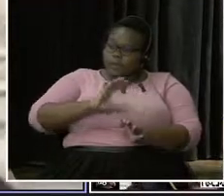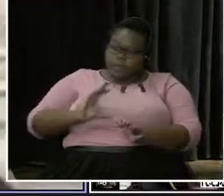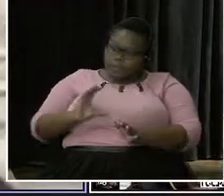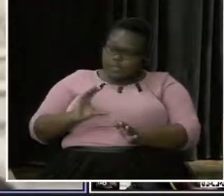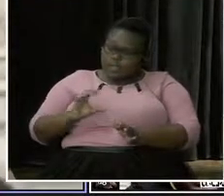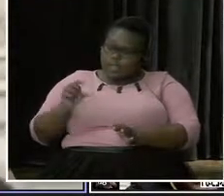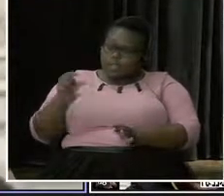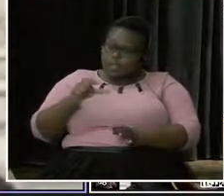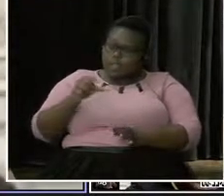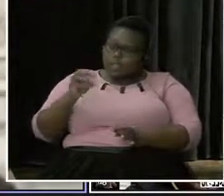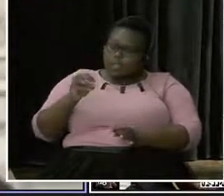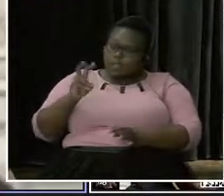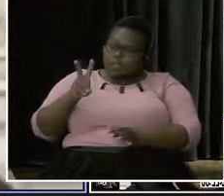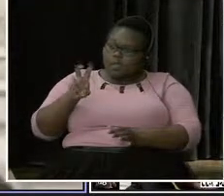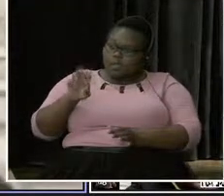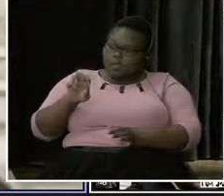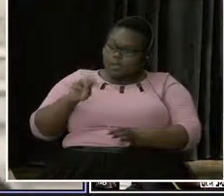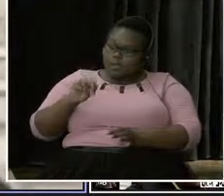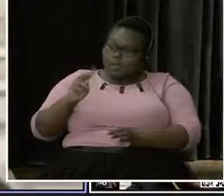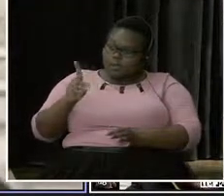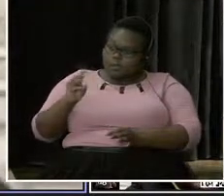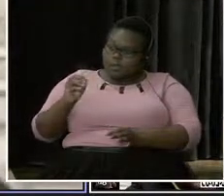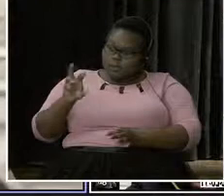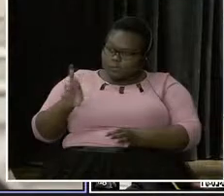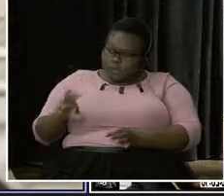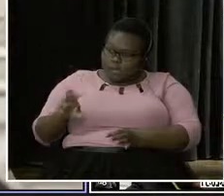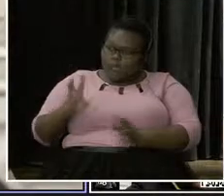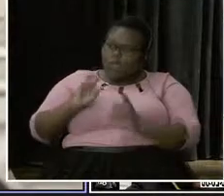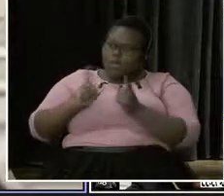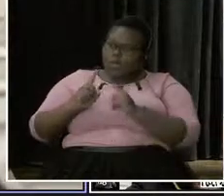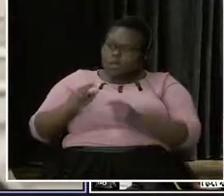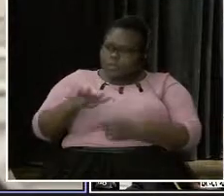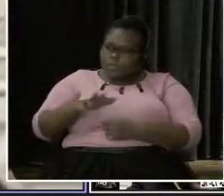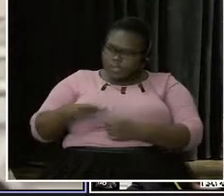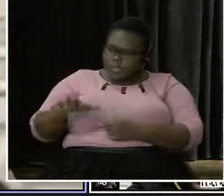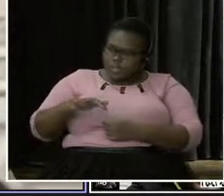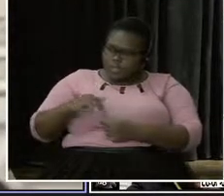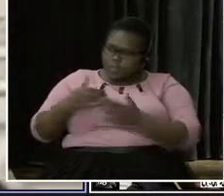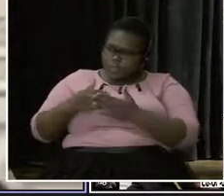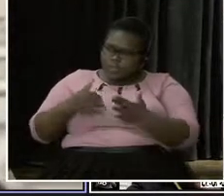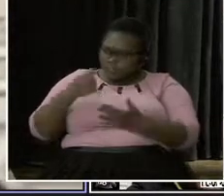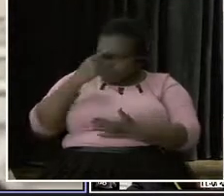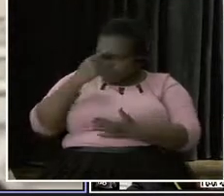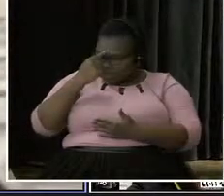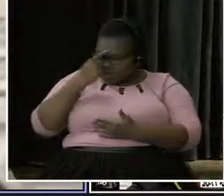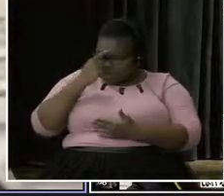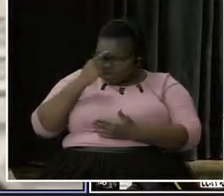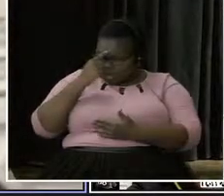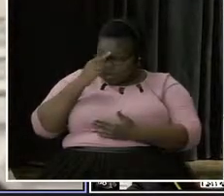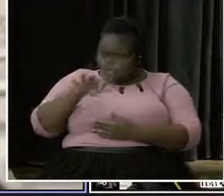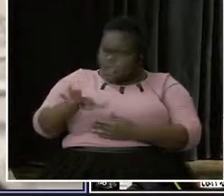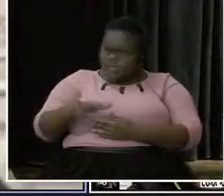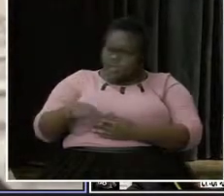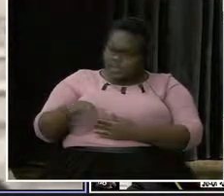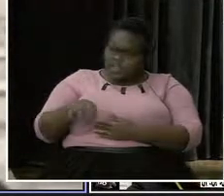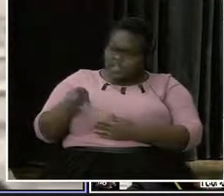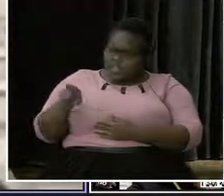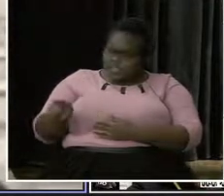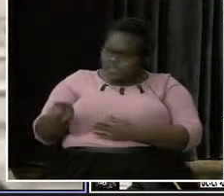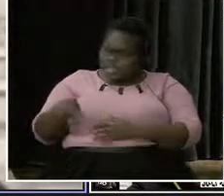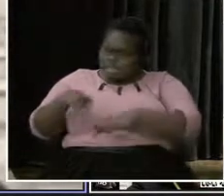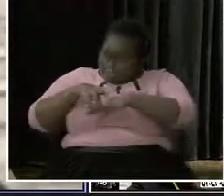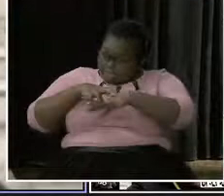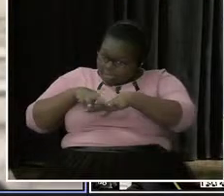areas which are which are previously Indian areas. That is a fact that is